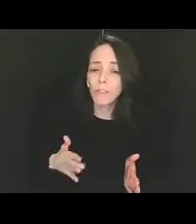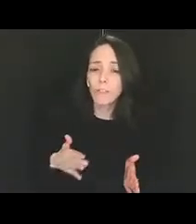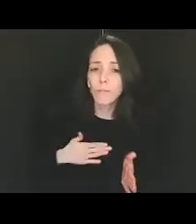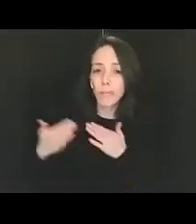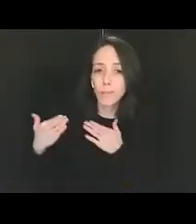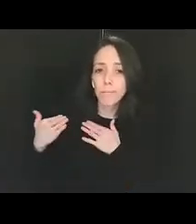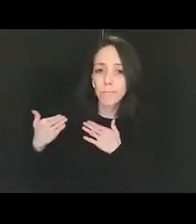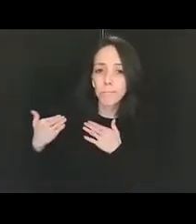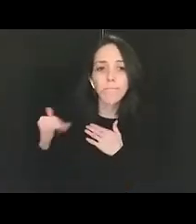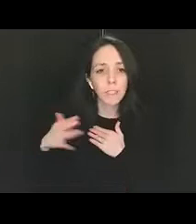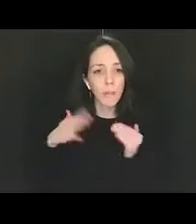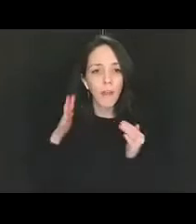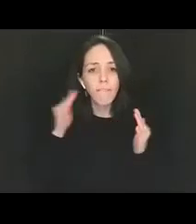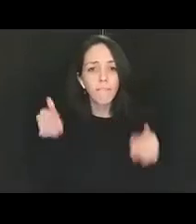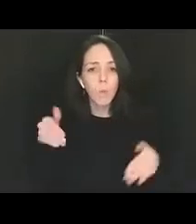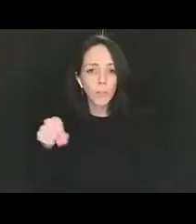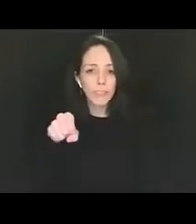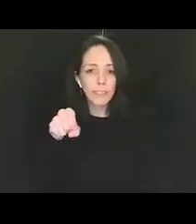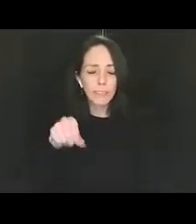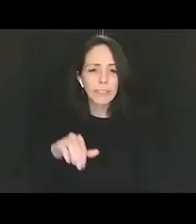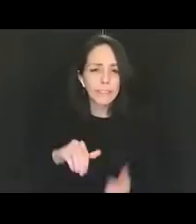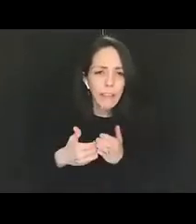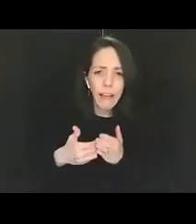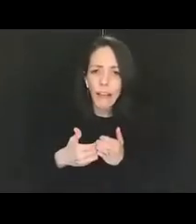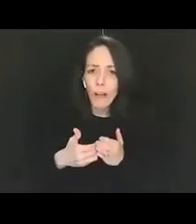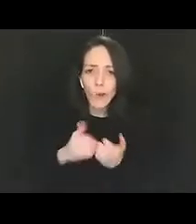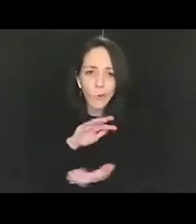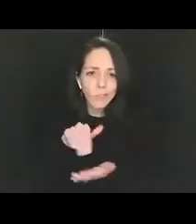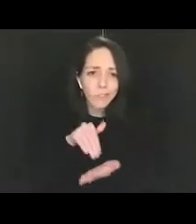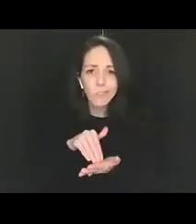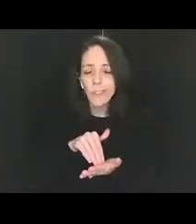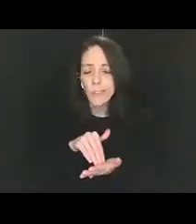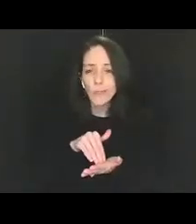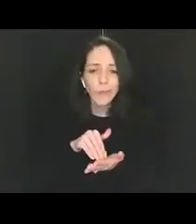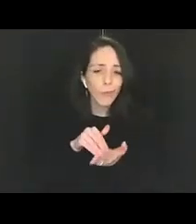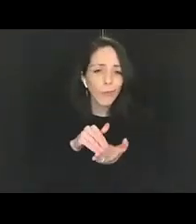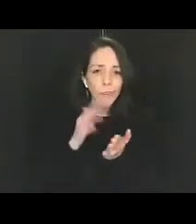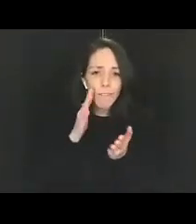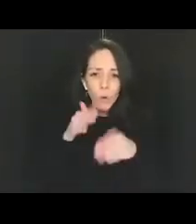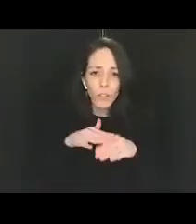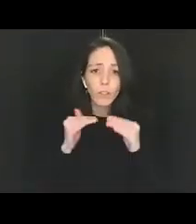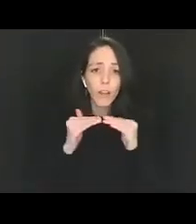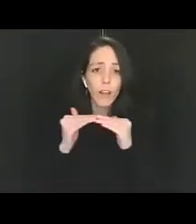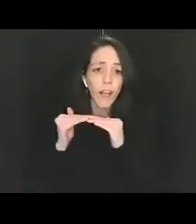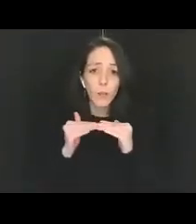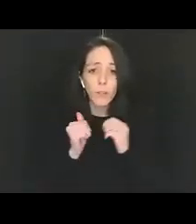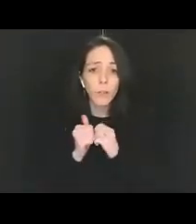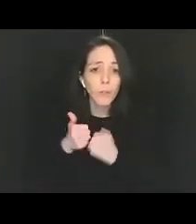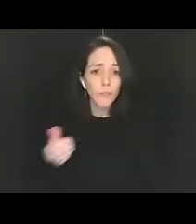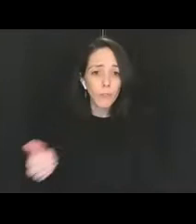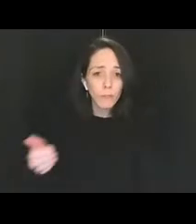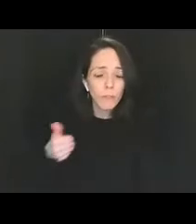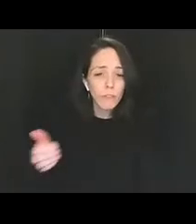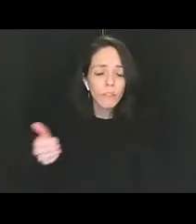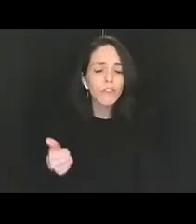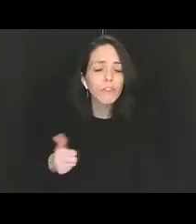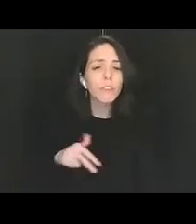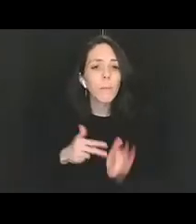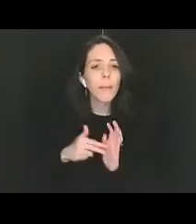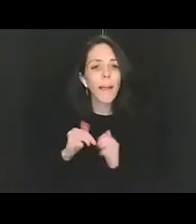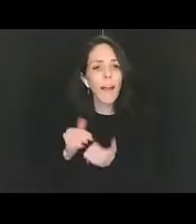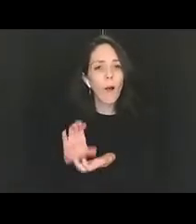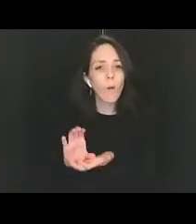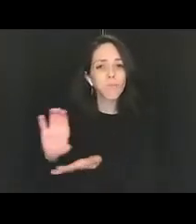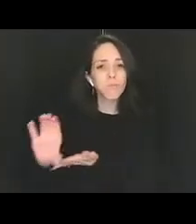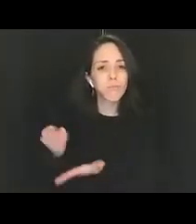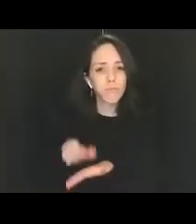focus on how do we center equity around transportation, meaning, how do we invest and push